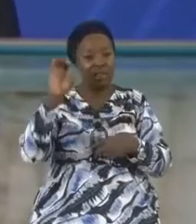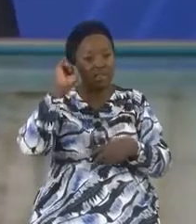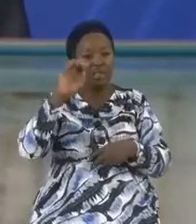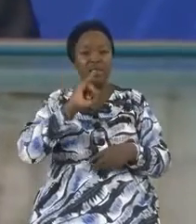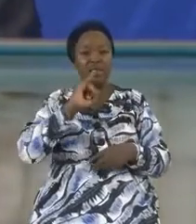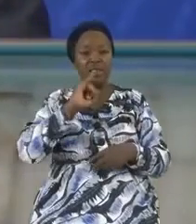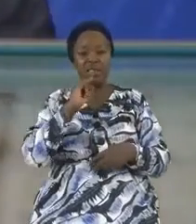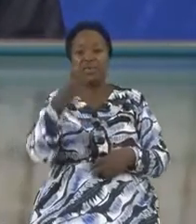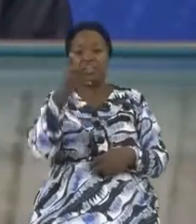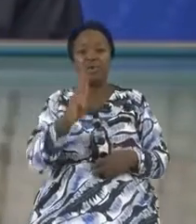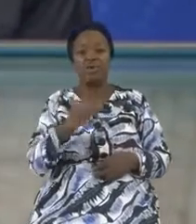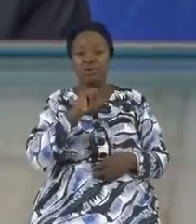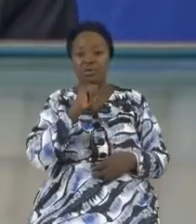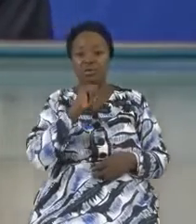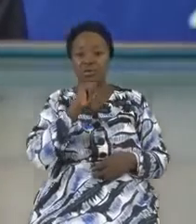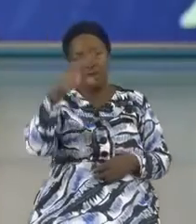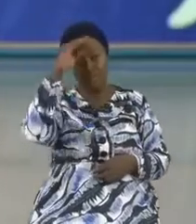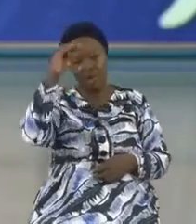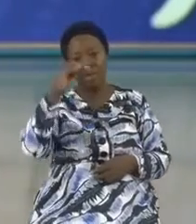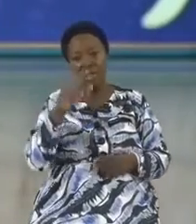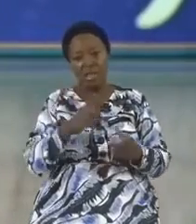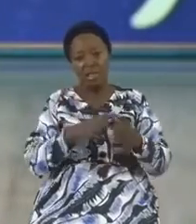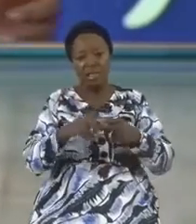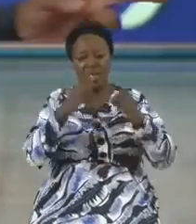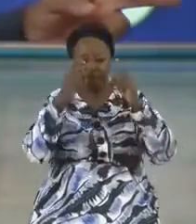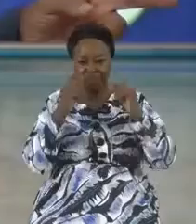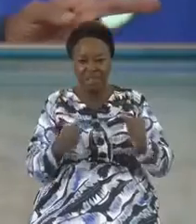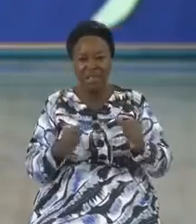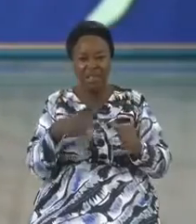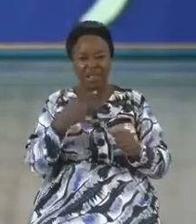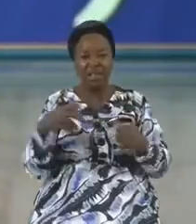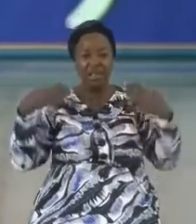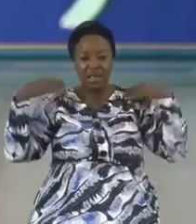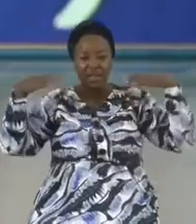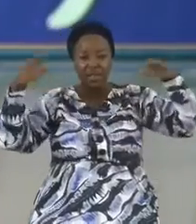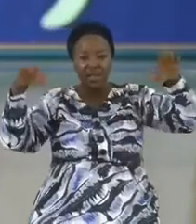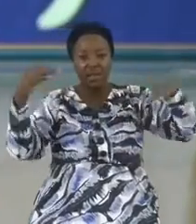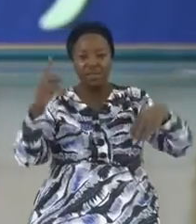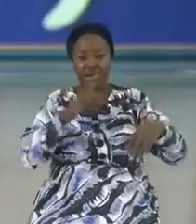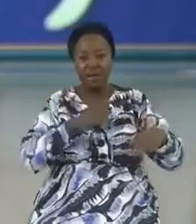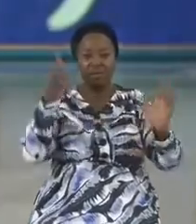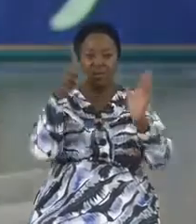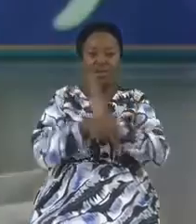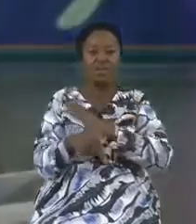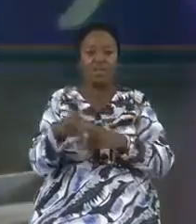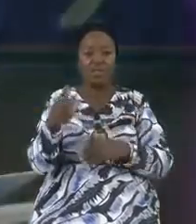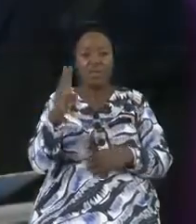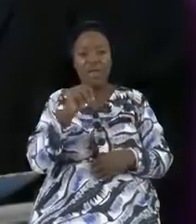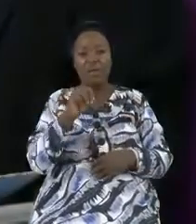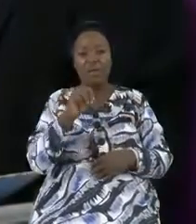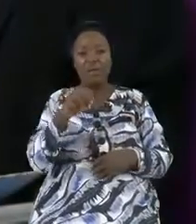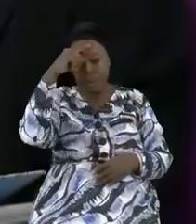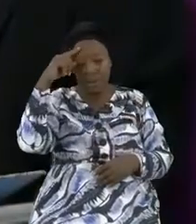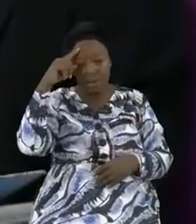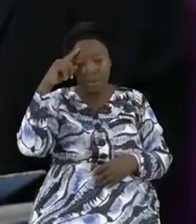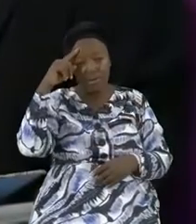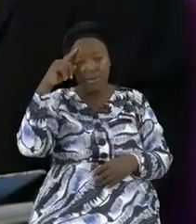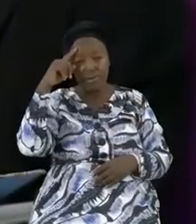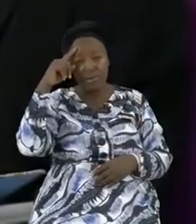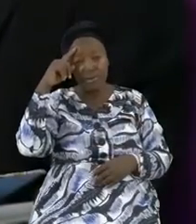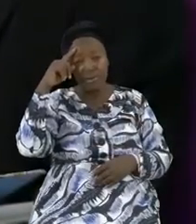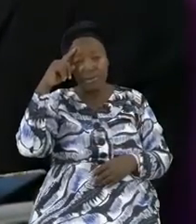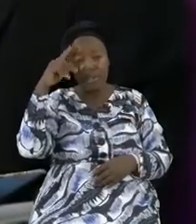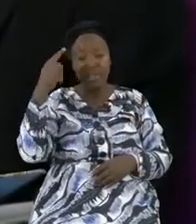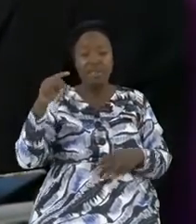not a man. And then in verse, and immediately the angel of the Lord smote him, because